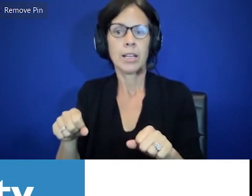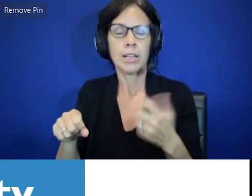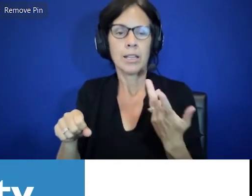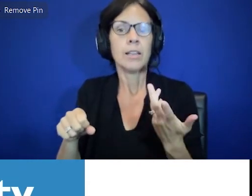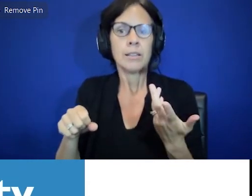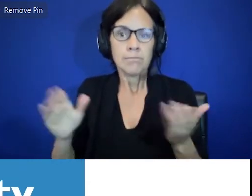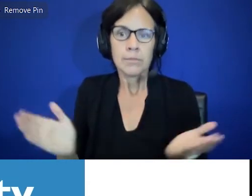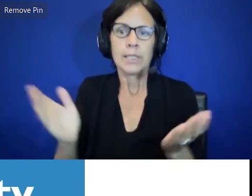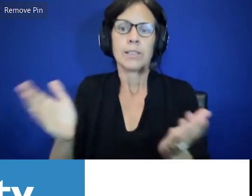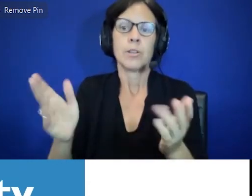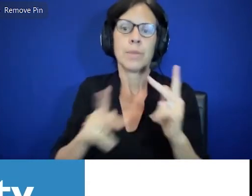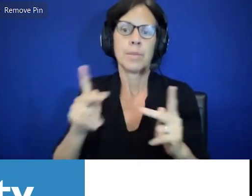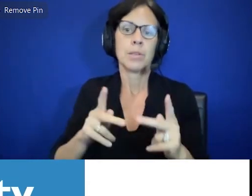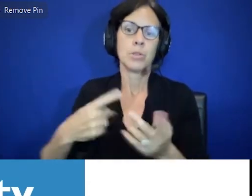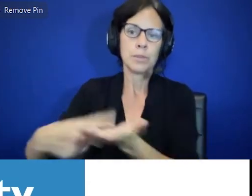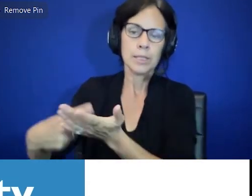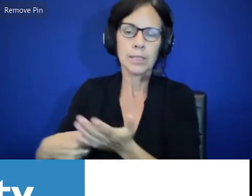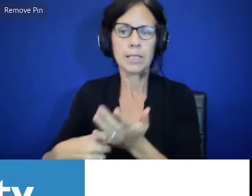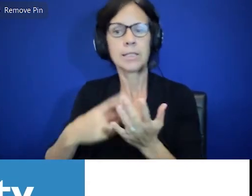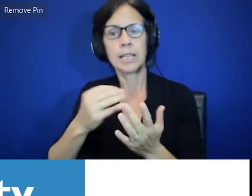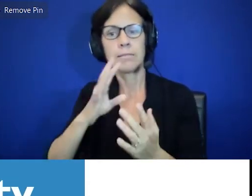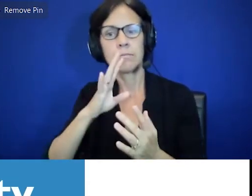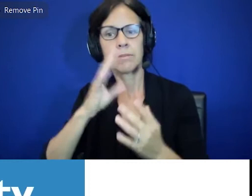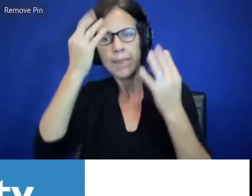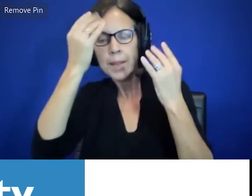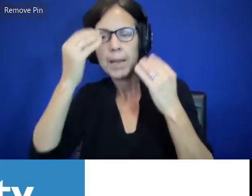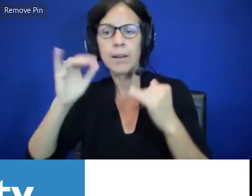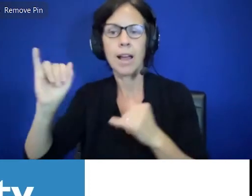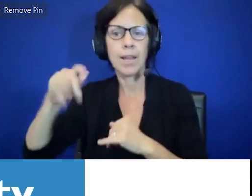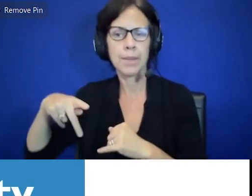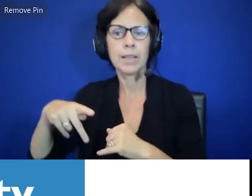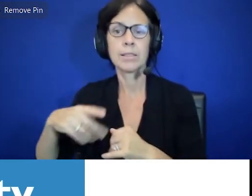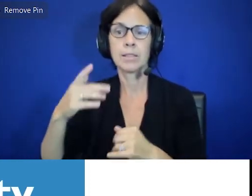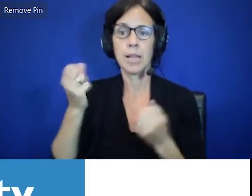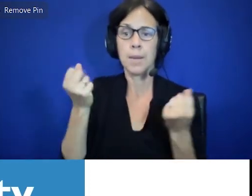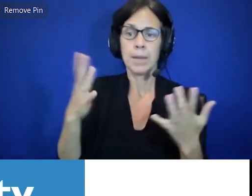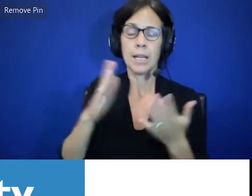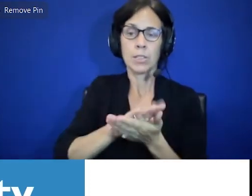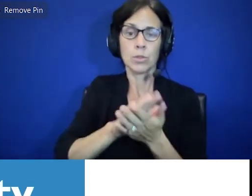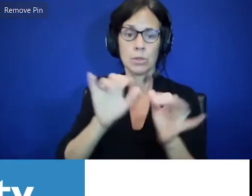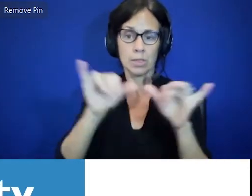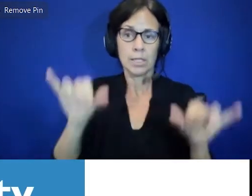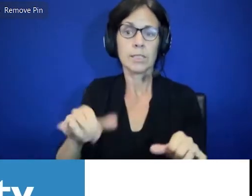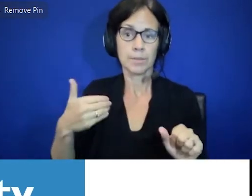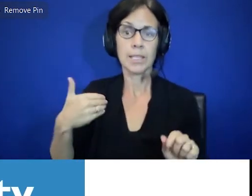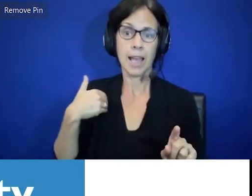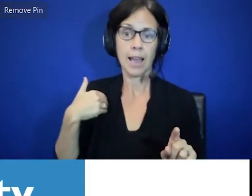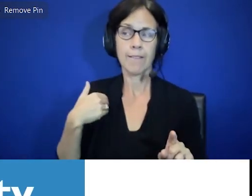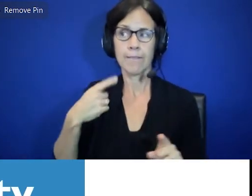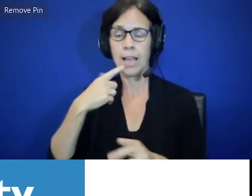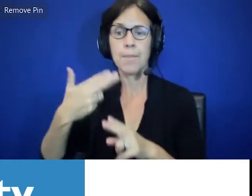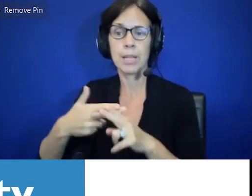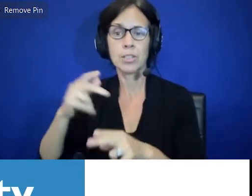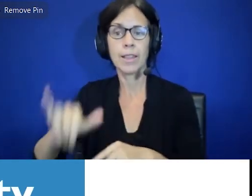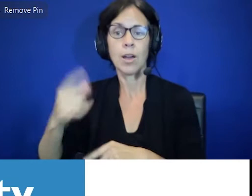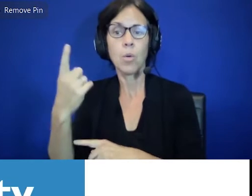talking more about intergenerational programming, because there are many school systems that do have this. Like I mentioned, the high